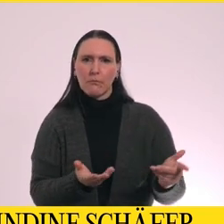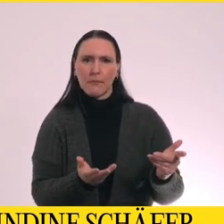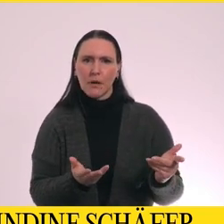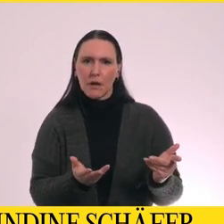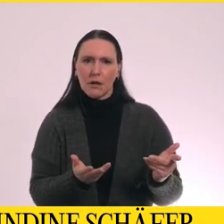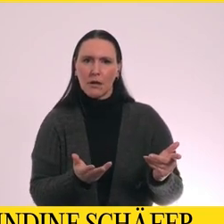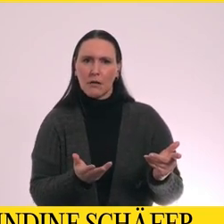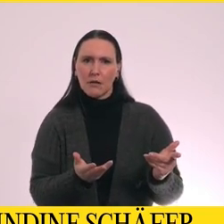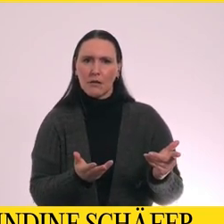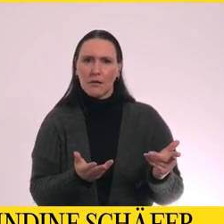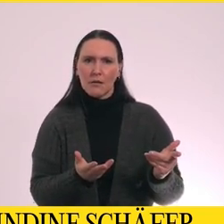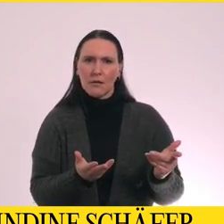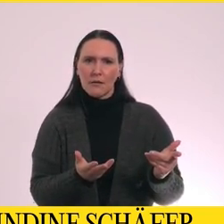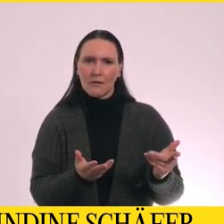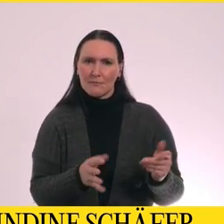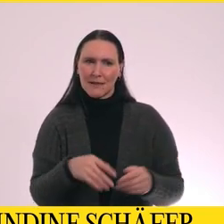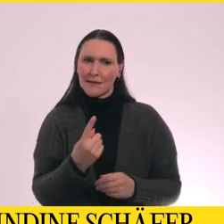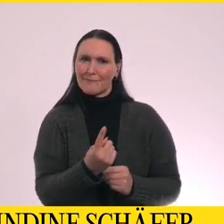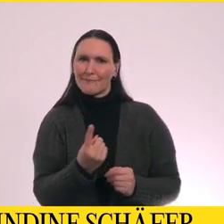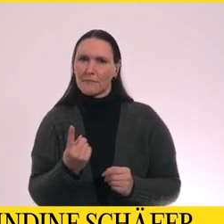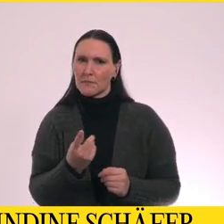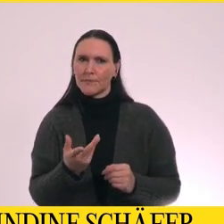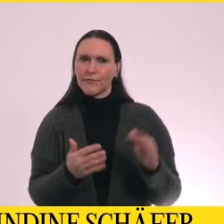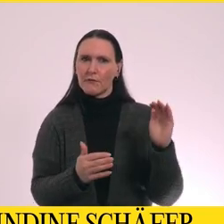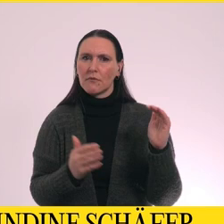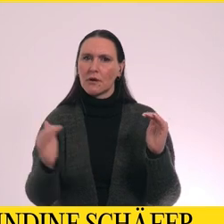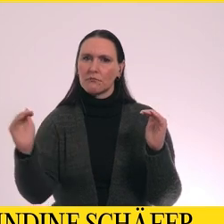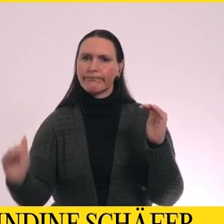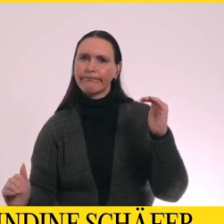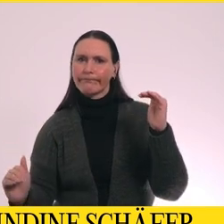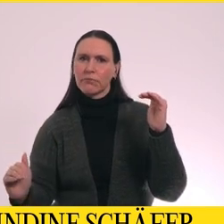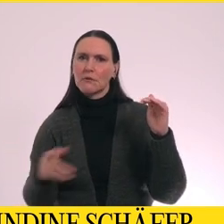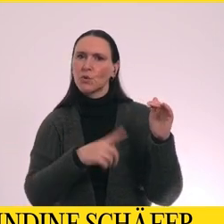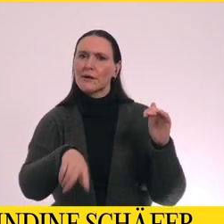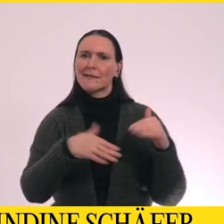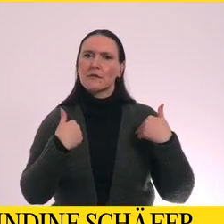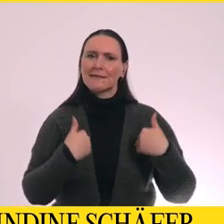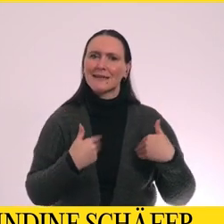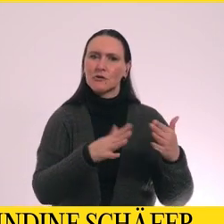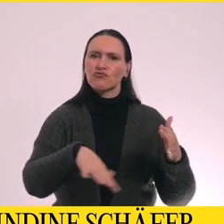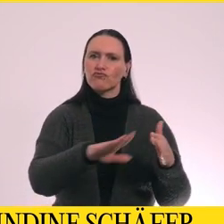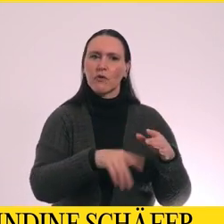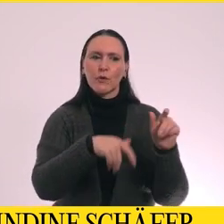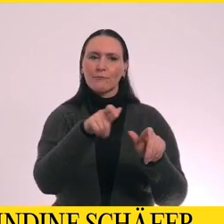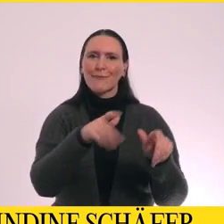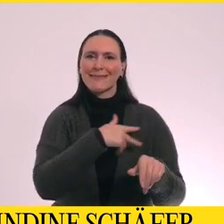the individual as a citizen or anything like that. And that's really what